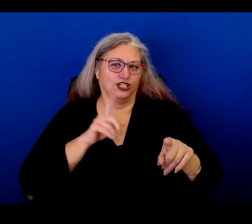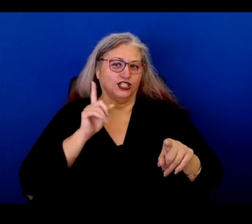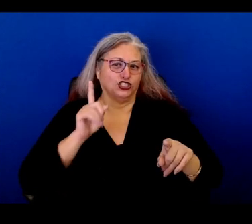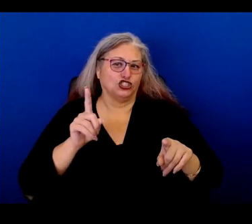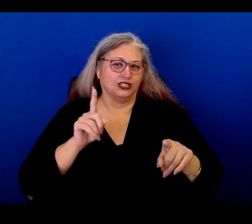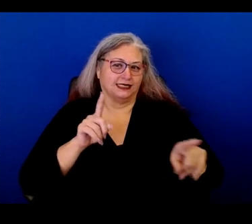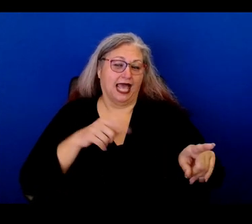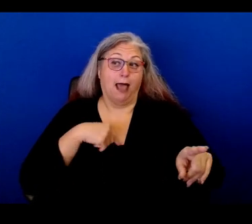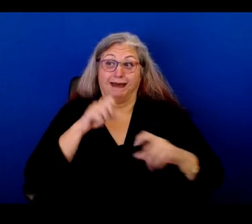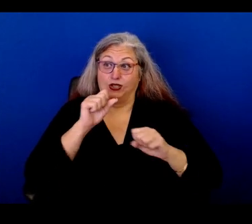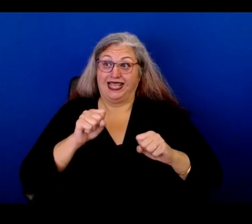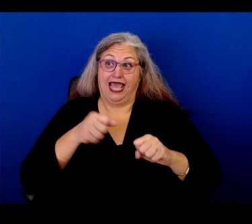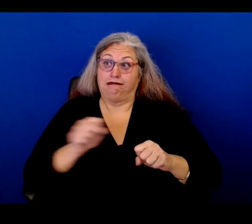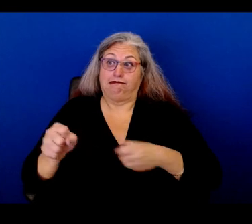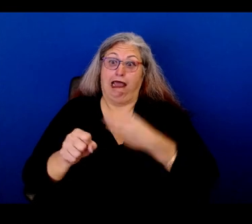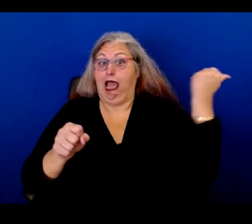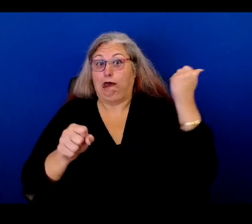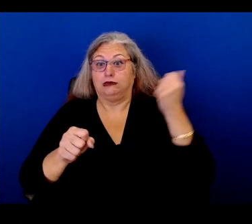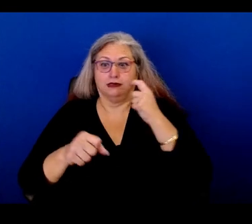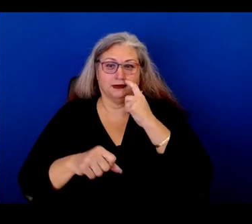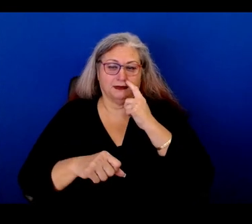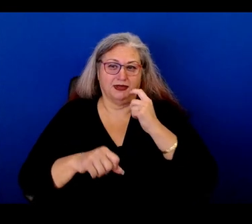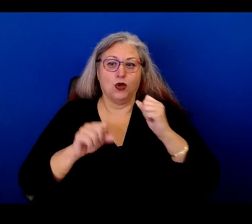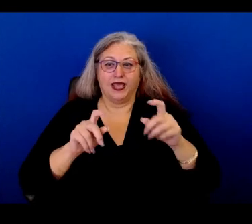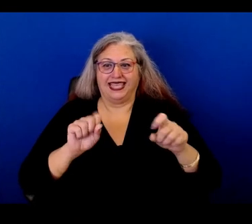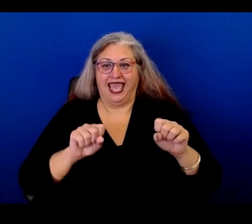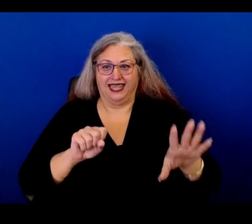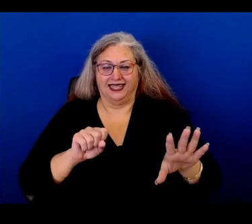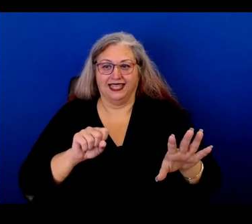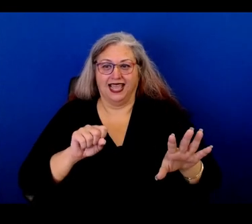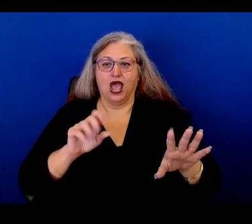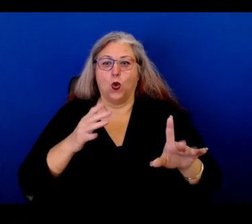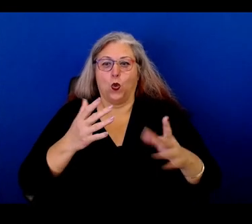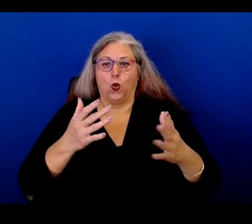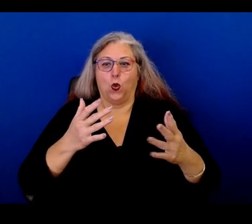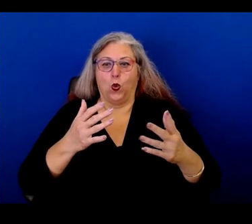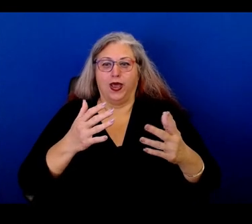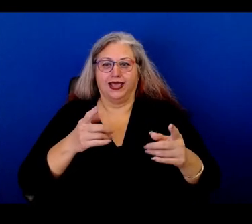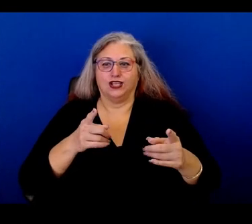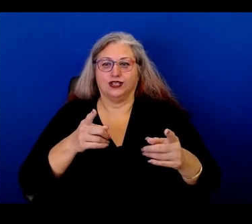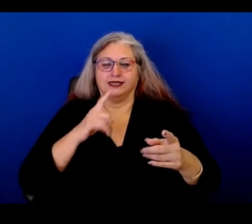I let my mosquito out? Yes. Okay. Can we do that? Let's do that.